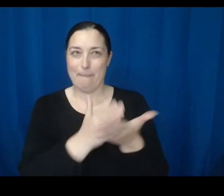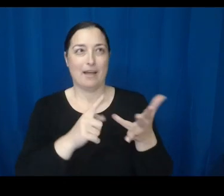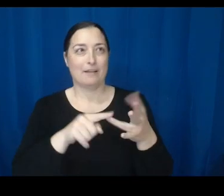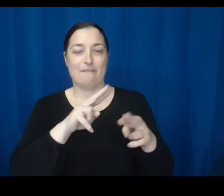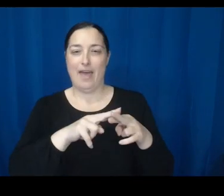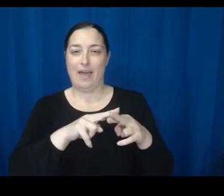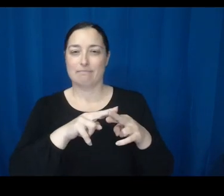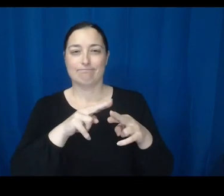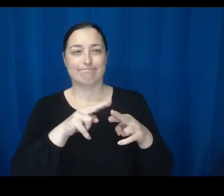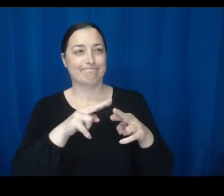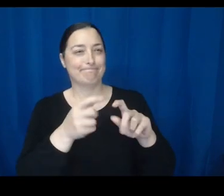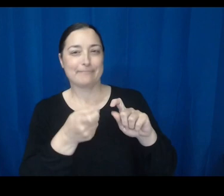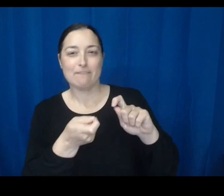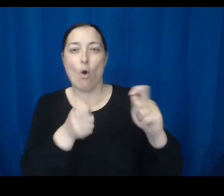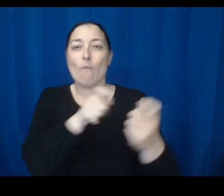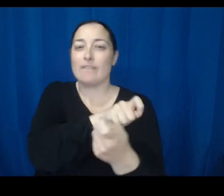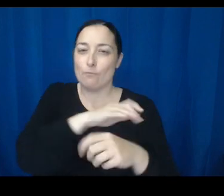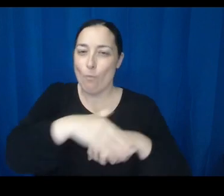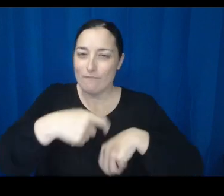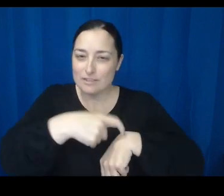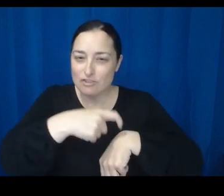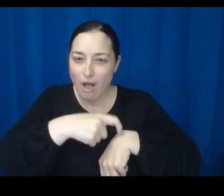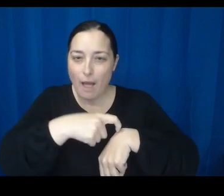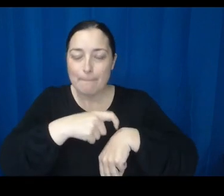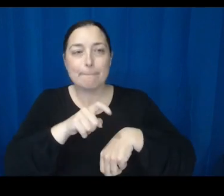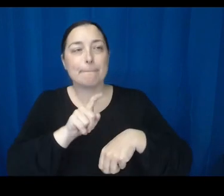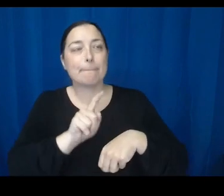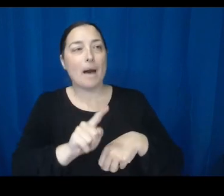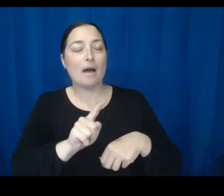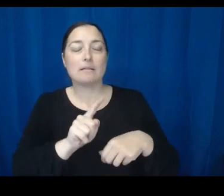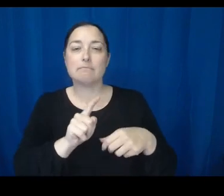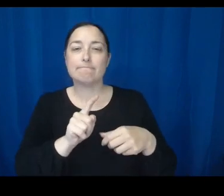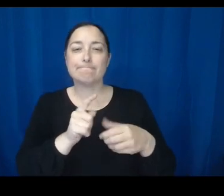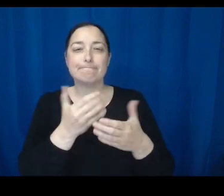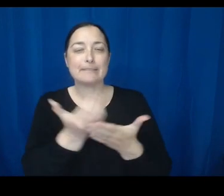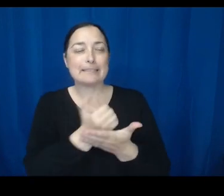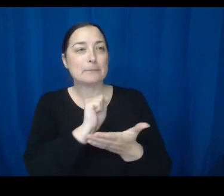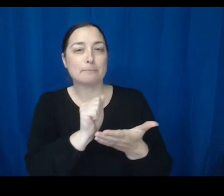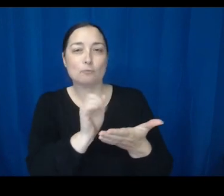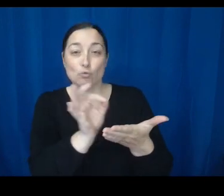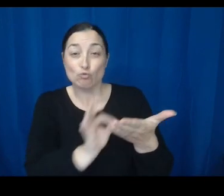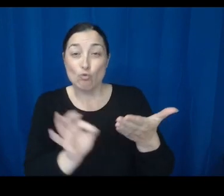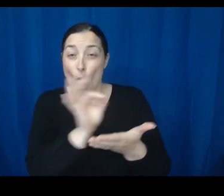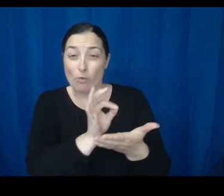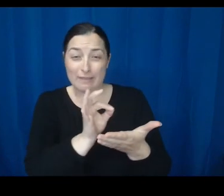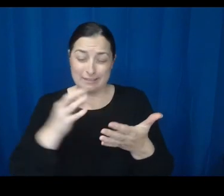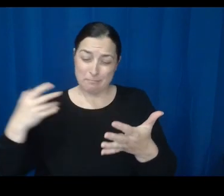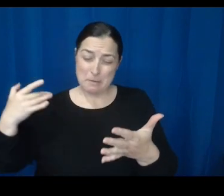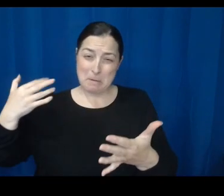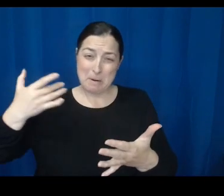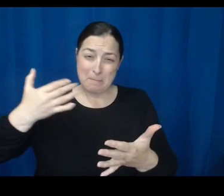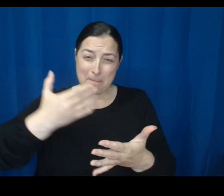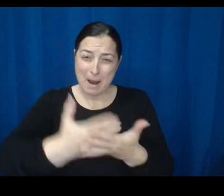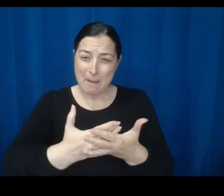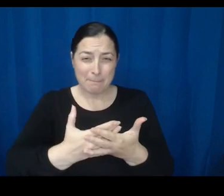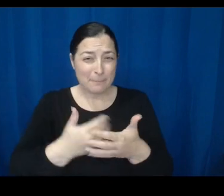I think keeping drawings, sketchbooks, they're fascinating when you look back on them. I think that's where